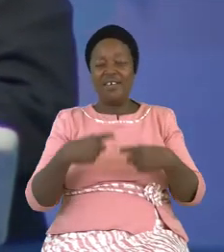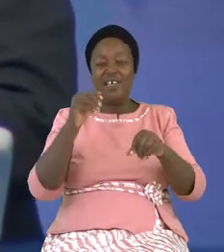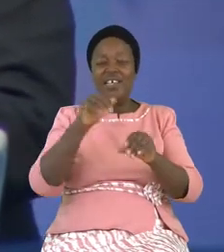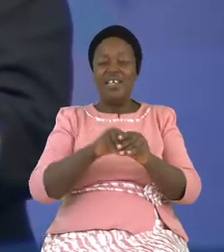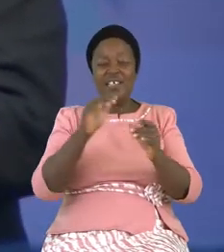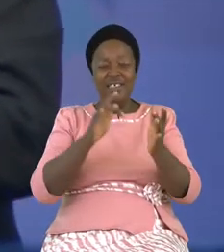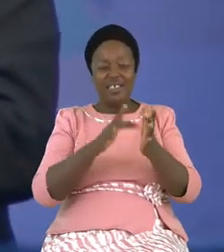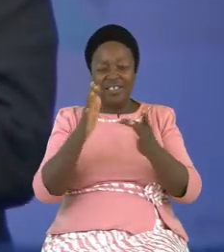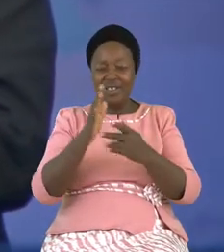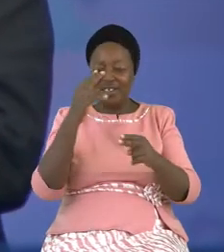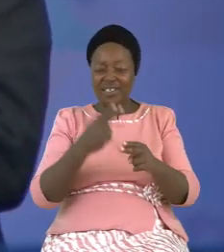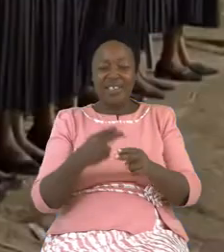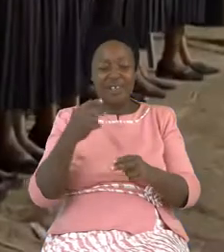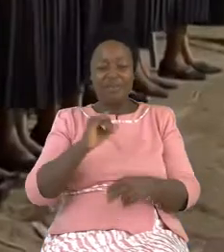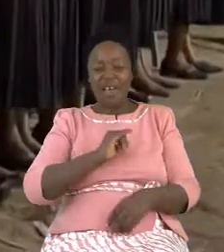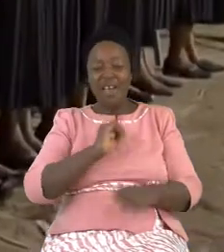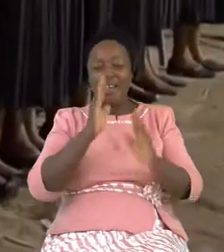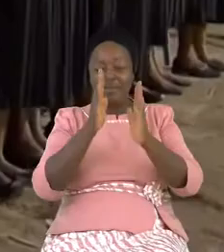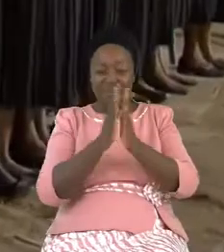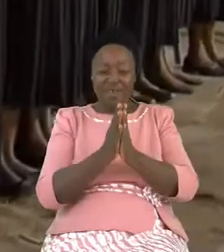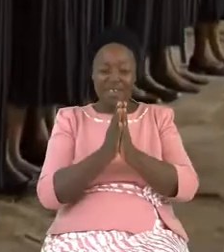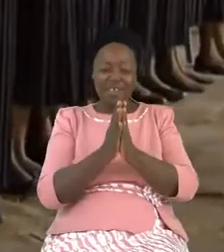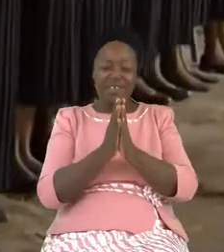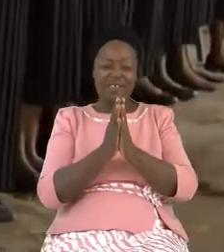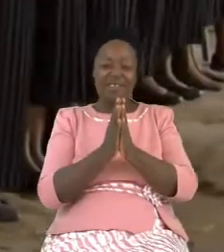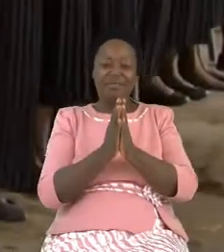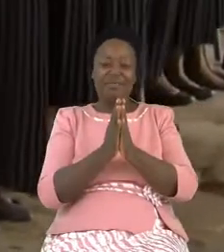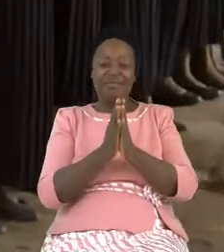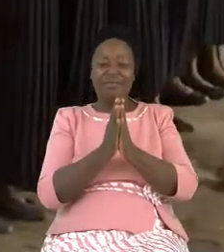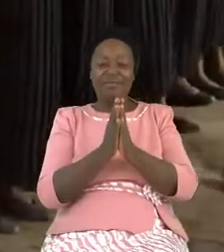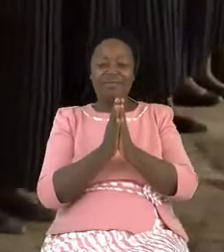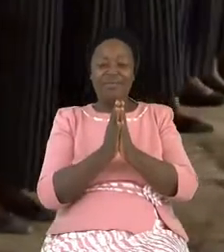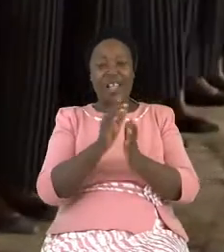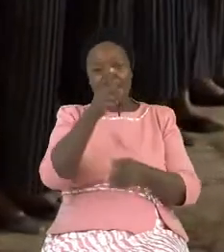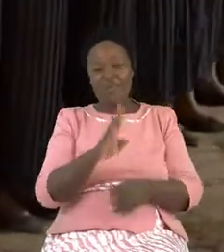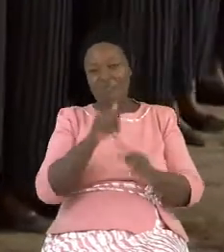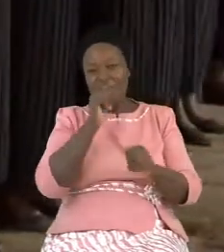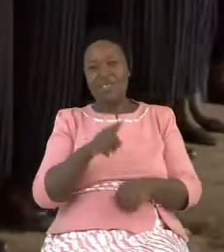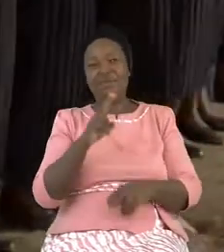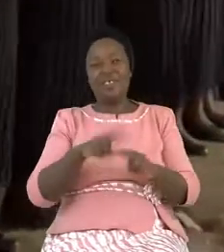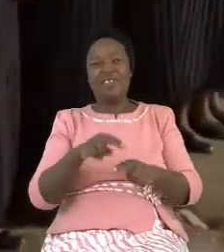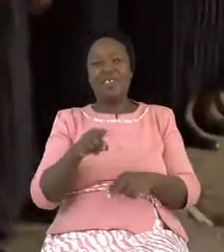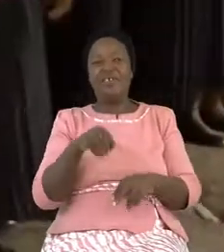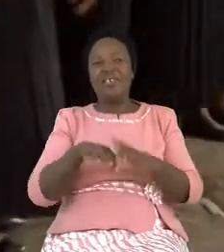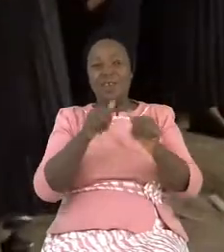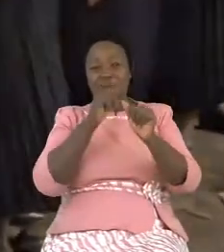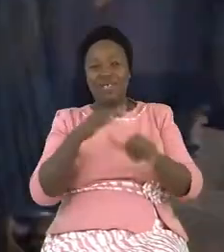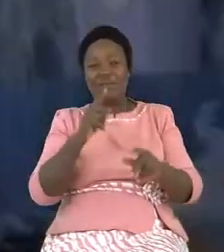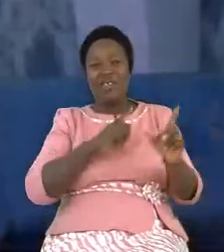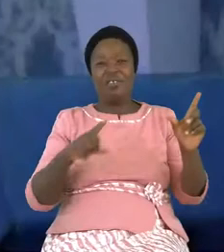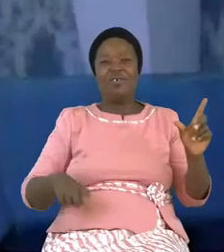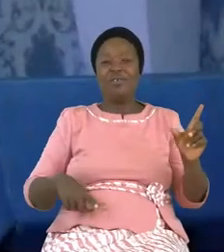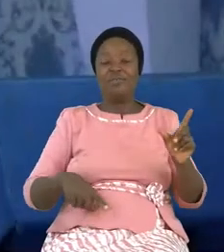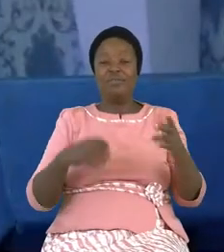Jesus' name I pray. God bless you. Sit down in the blessing of the Lord.